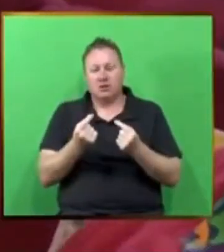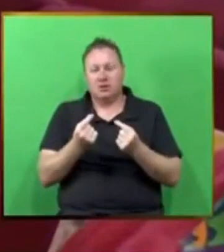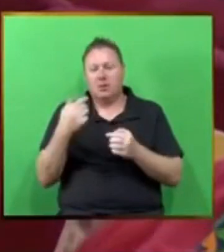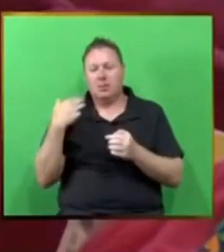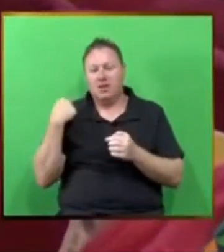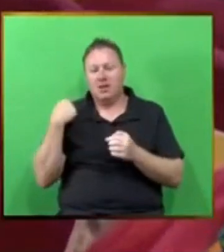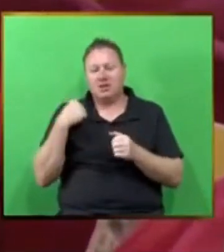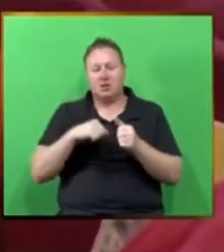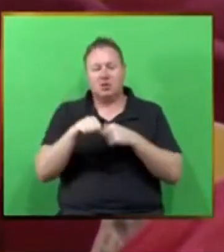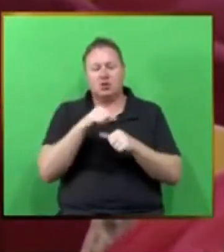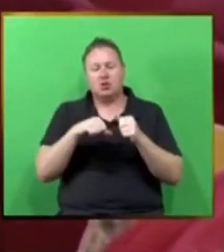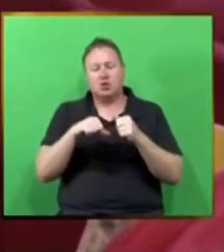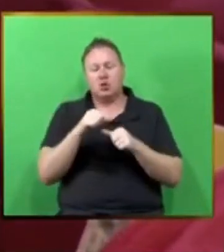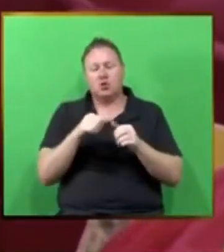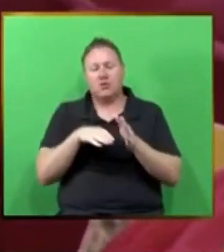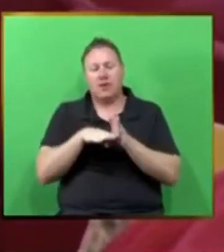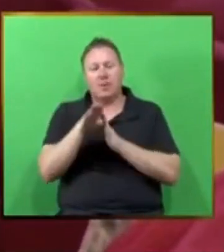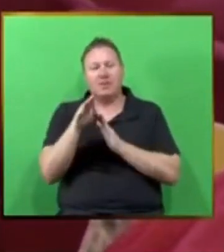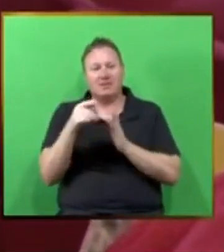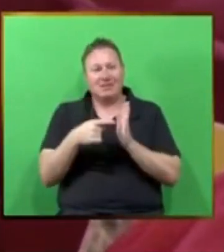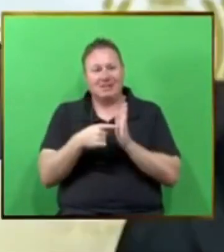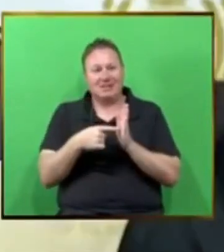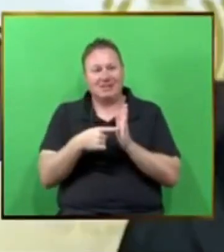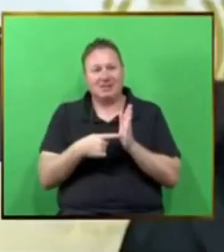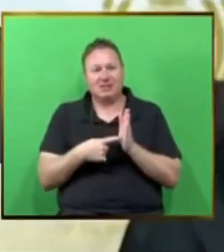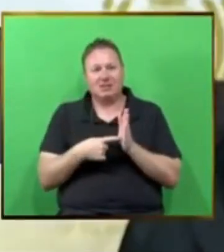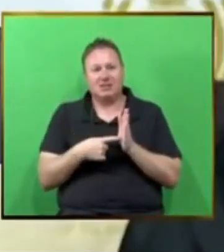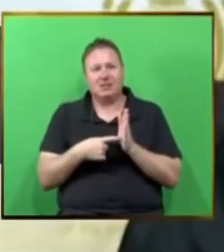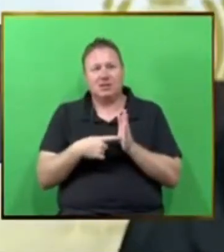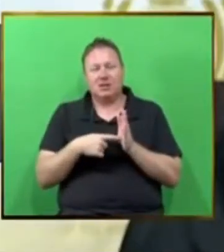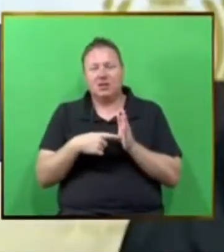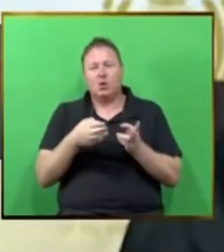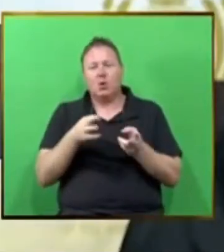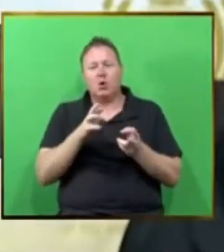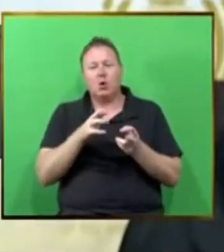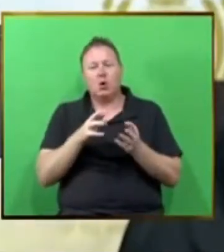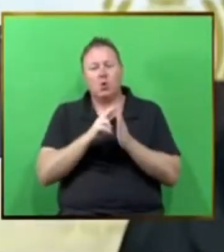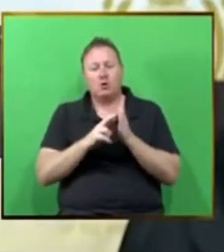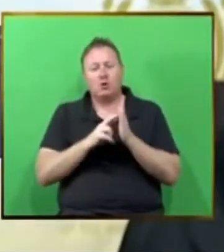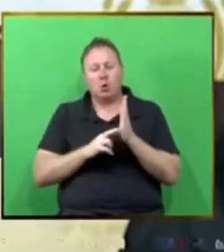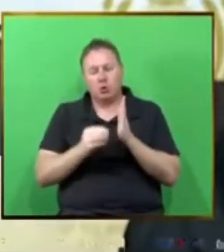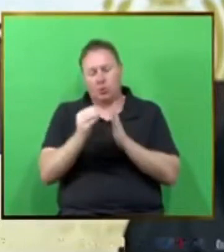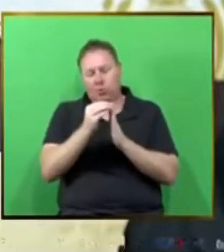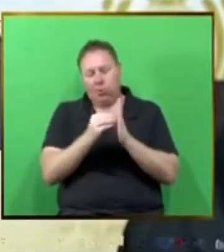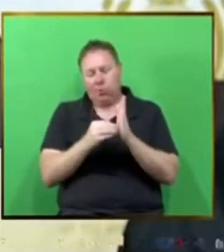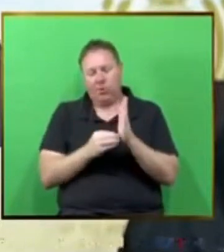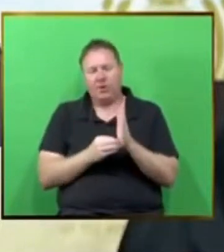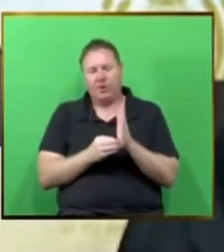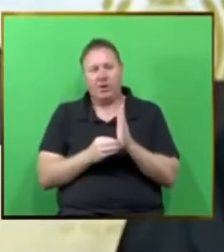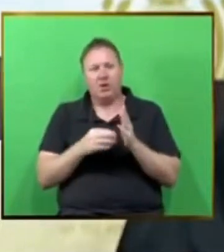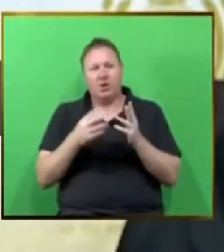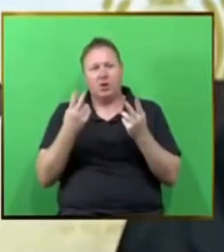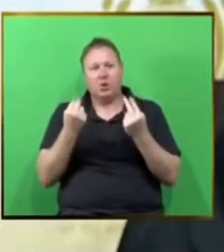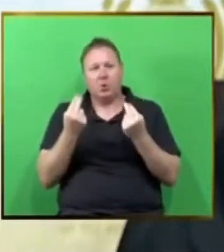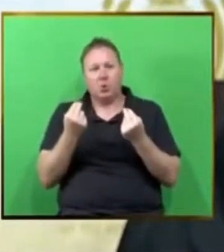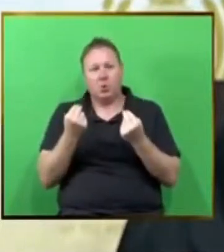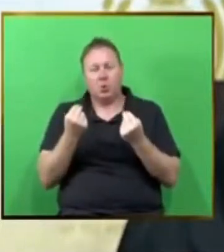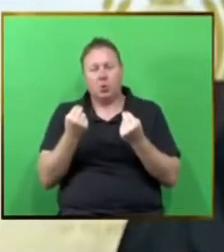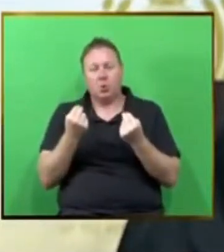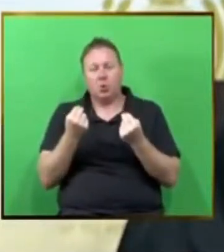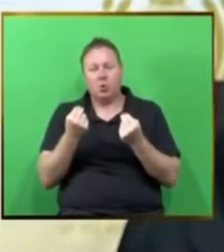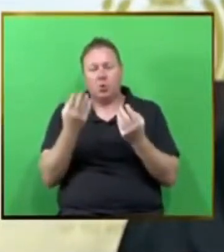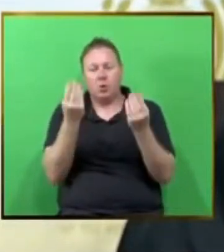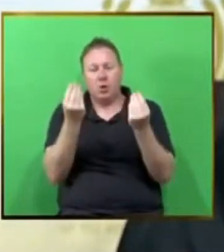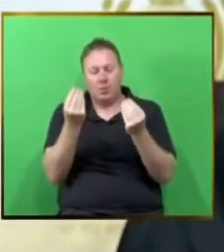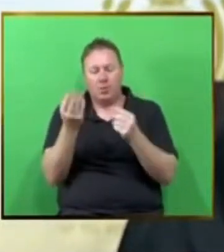is publishing regulations. When we finally gazette those regulations, the new grant and the figure will be published together